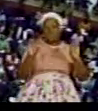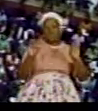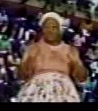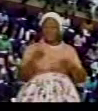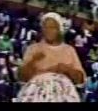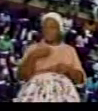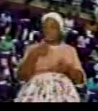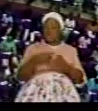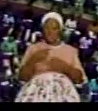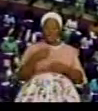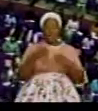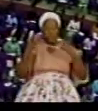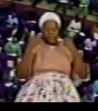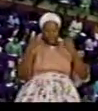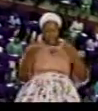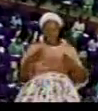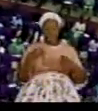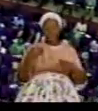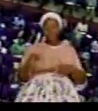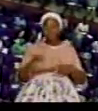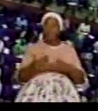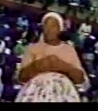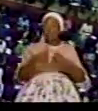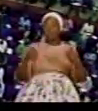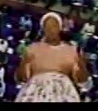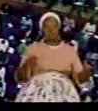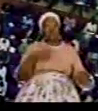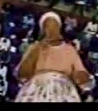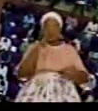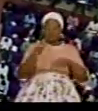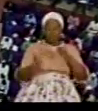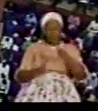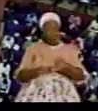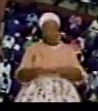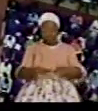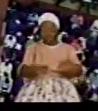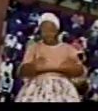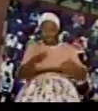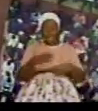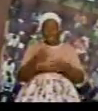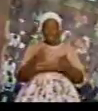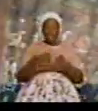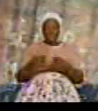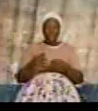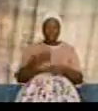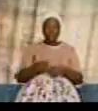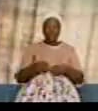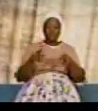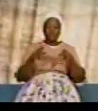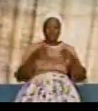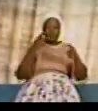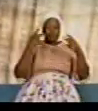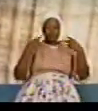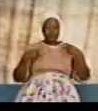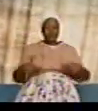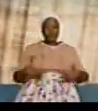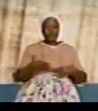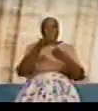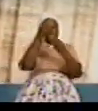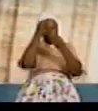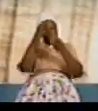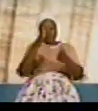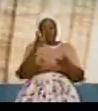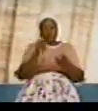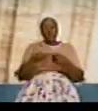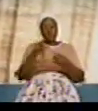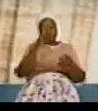great company of the priests and the Pharisees of the priests were obedient to the faith. Galatians